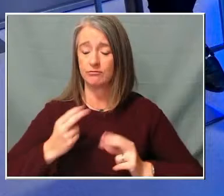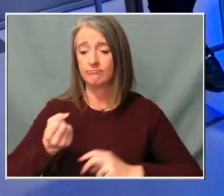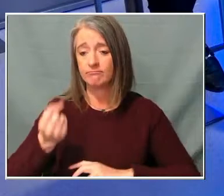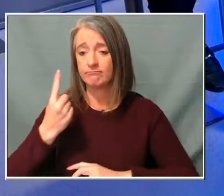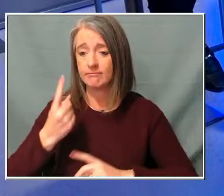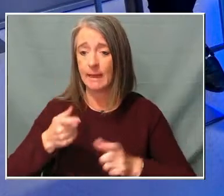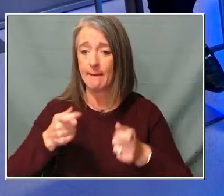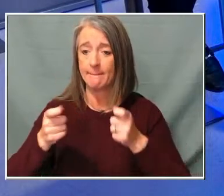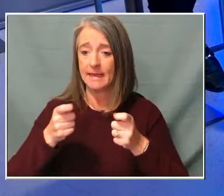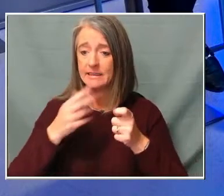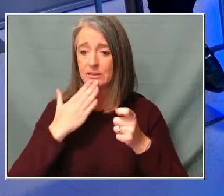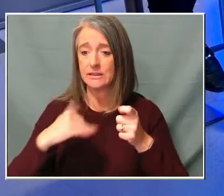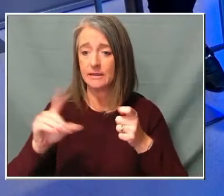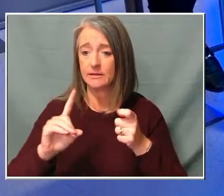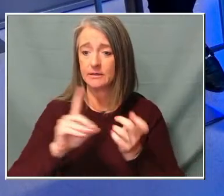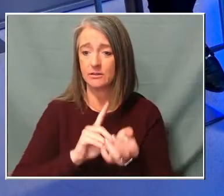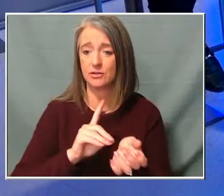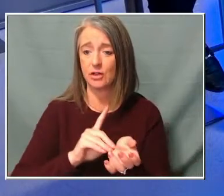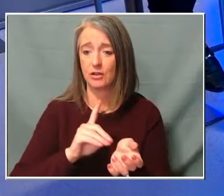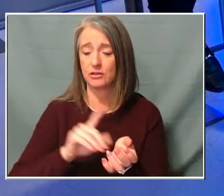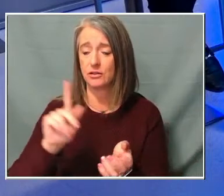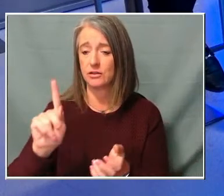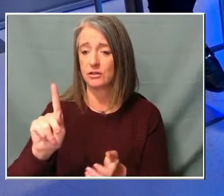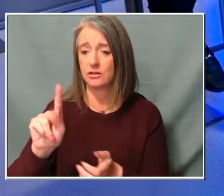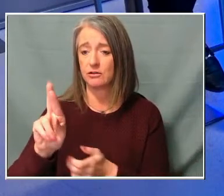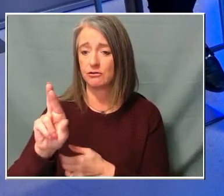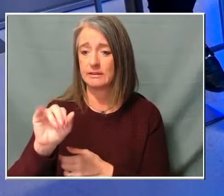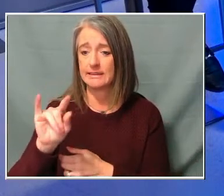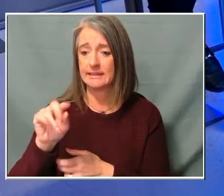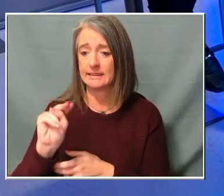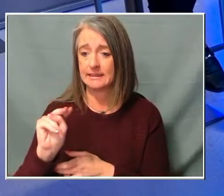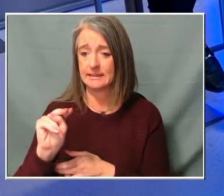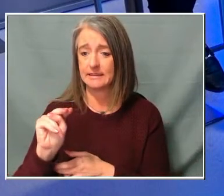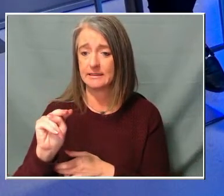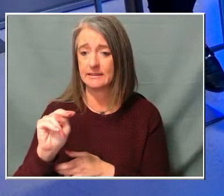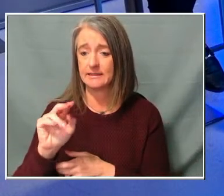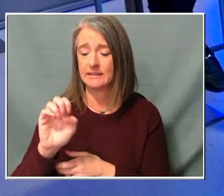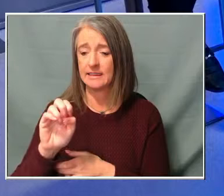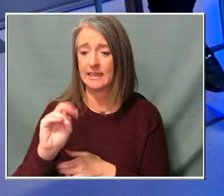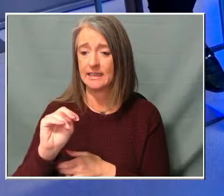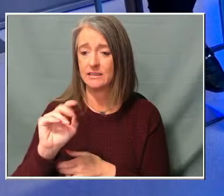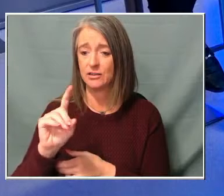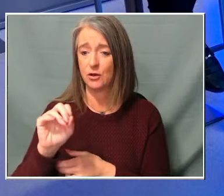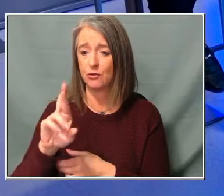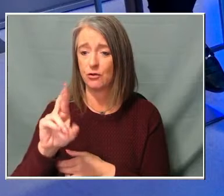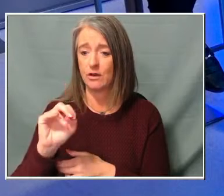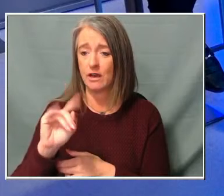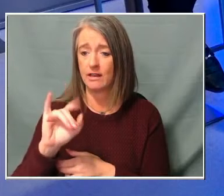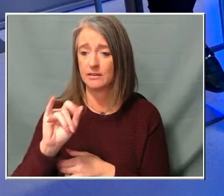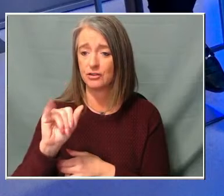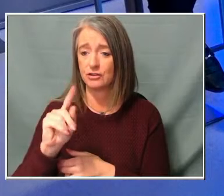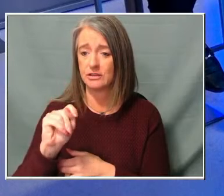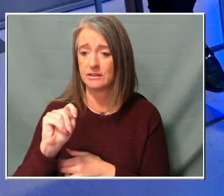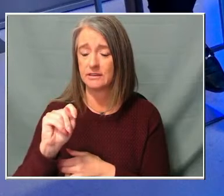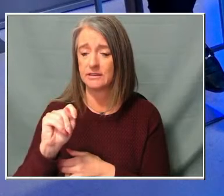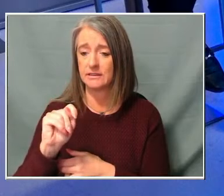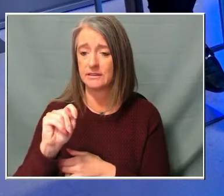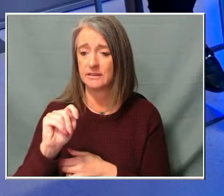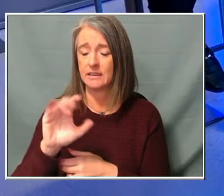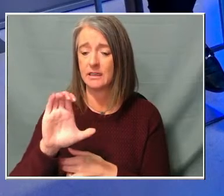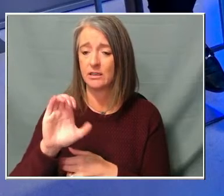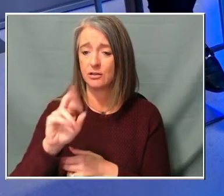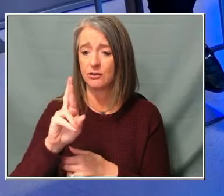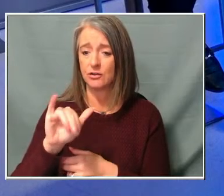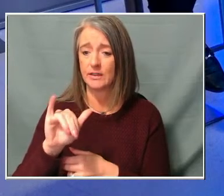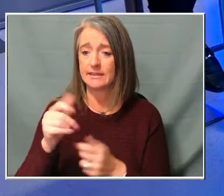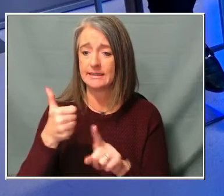manage diabetes, Dr. Kristen Gerdinevats, an endocrinologist here at the University of Kansas Health System and the director of the Cray Diabetes